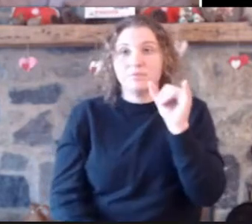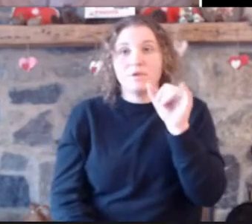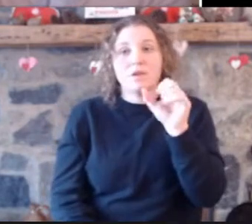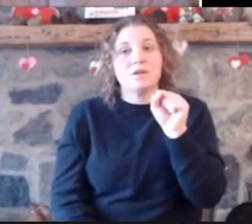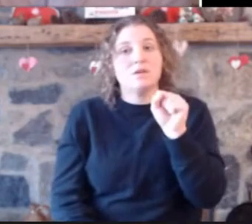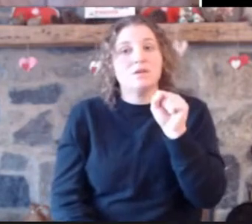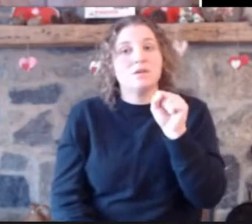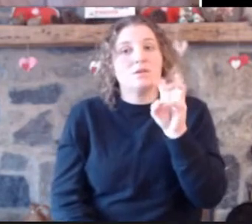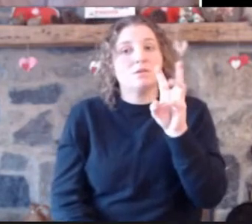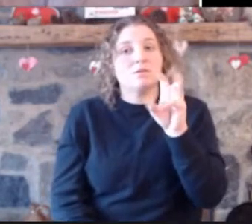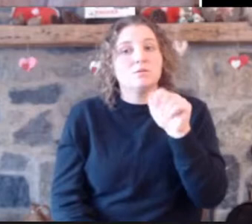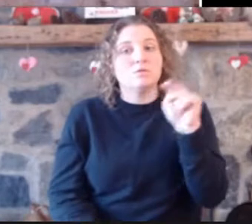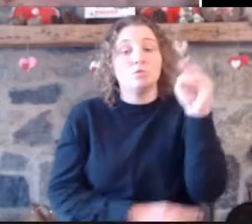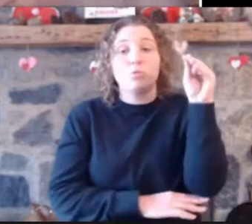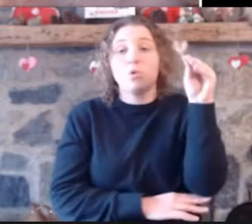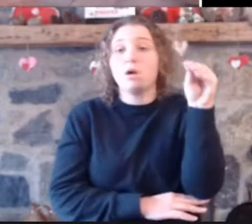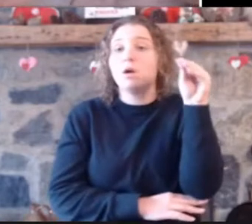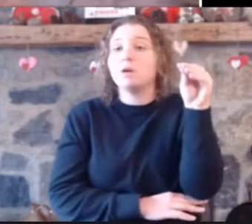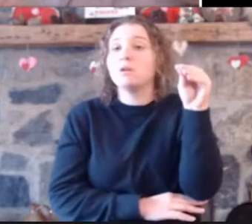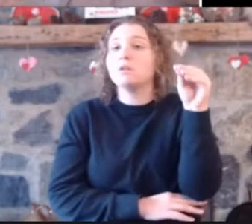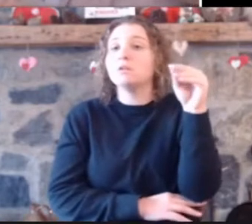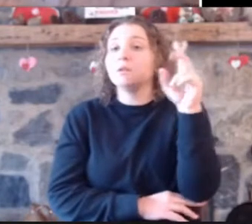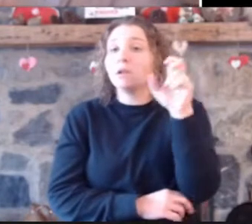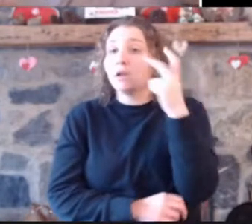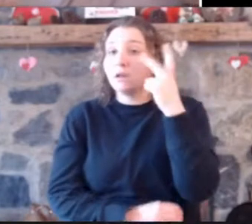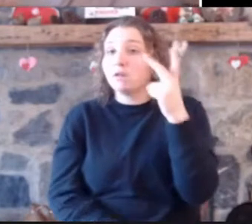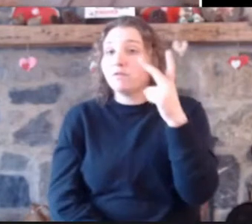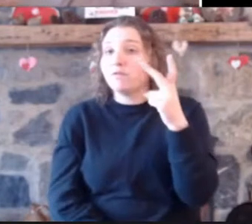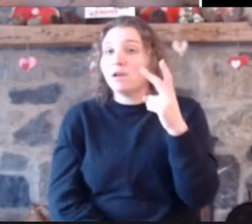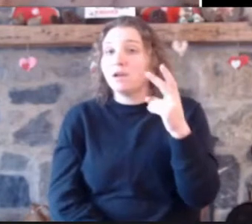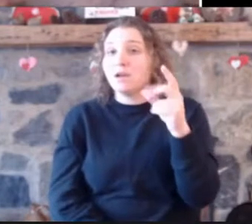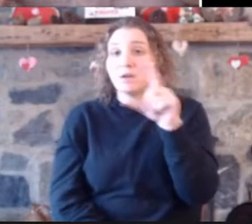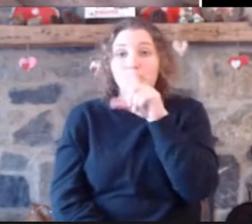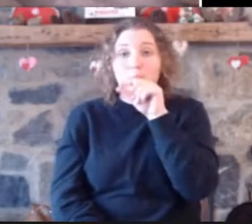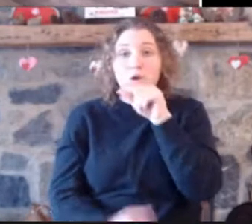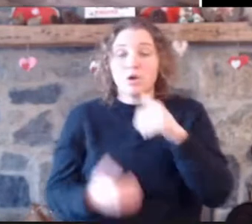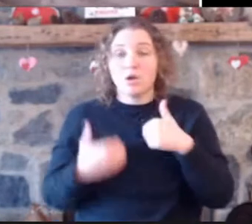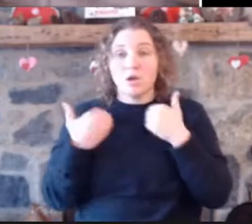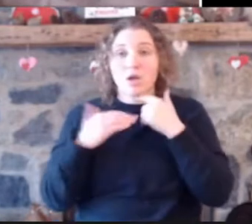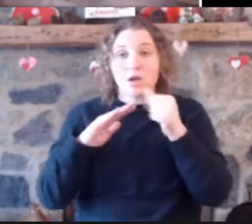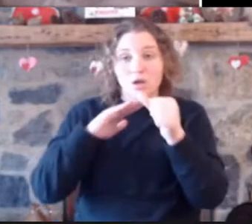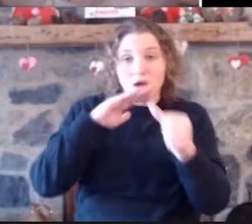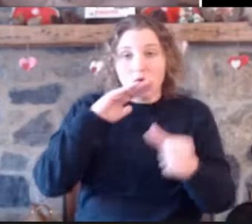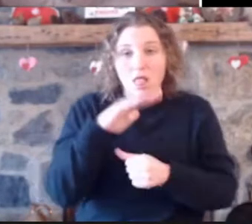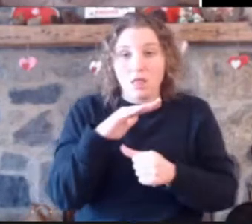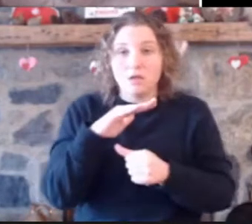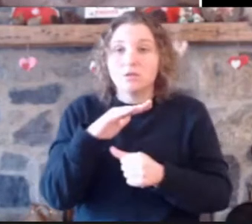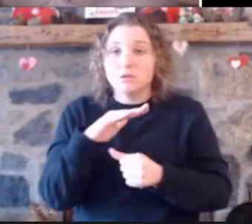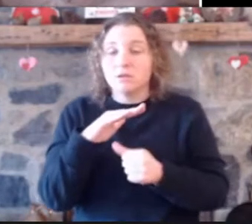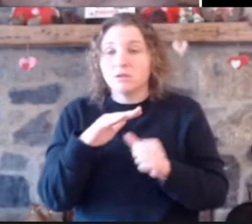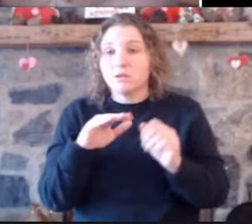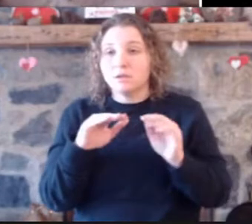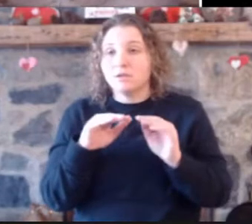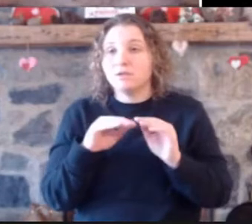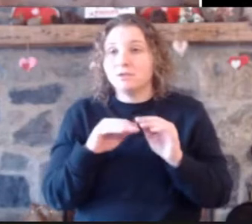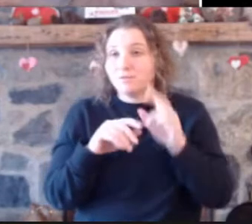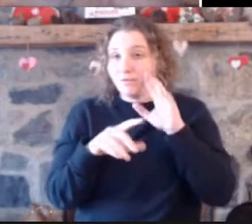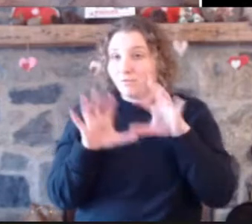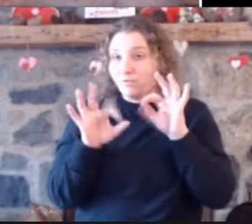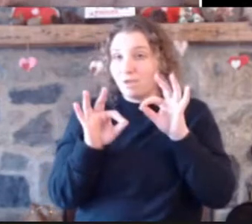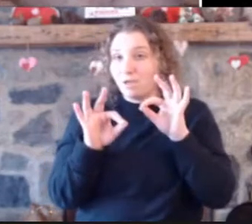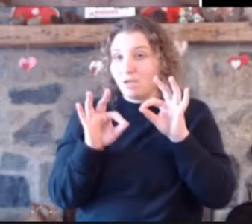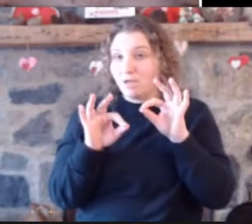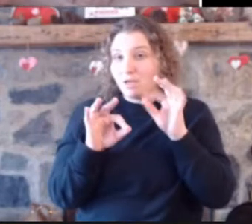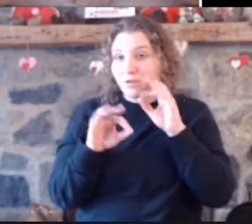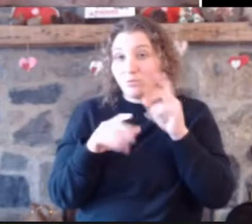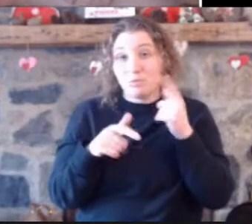and then something you almost never hear, and they have found birds younger in their theory buried underneath it, which means they